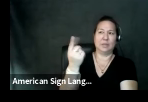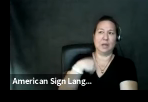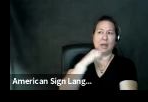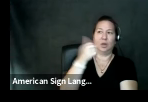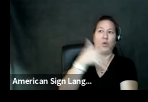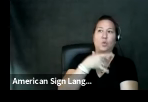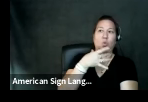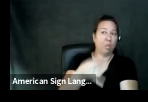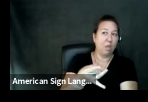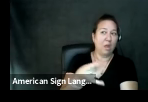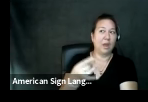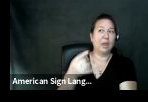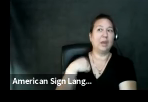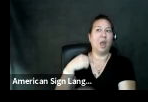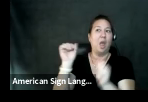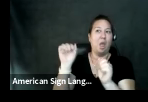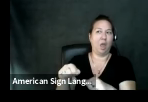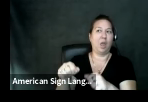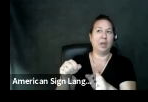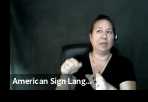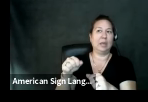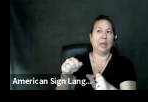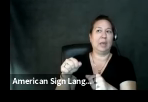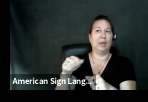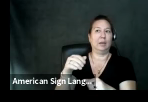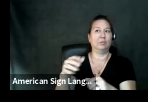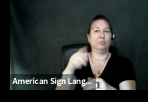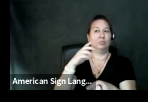100% okay. That is an option for you as well.